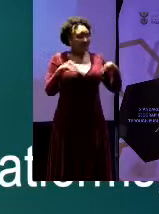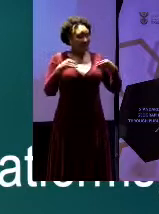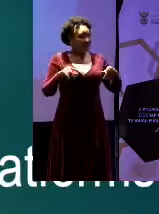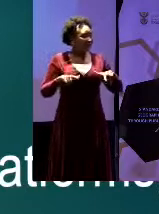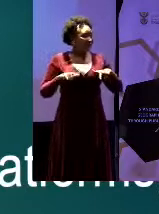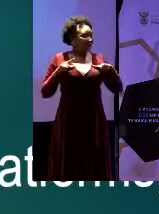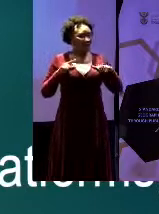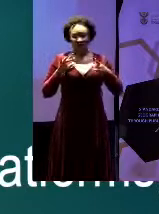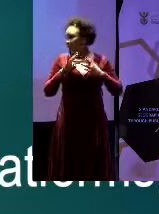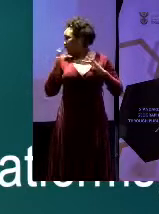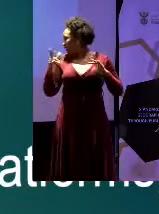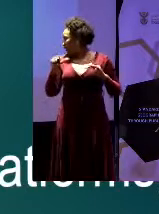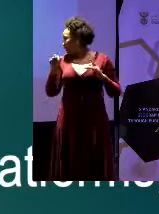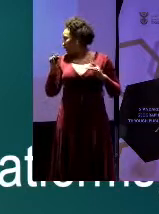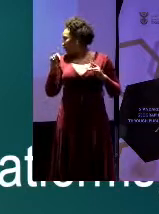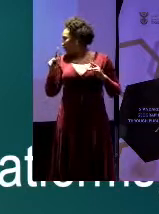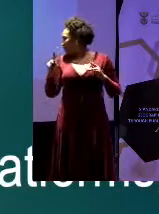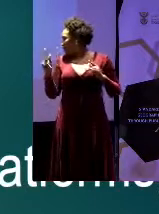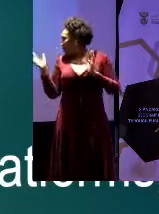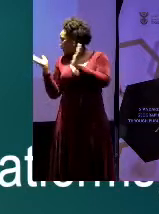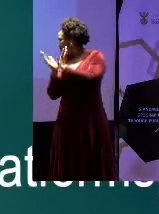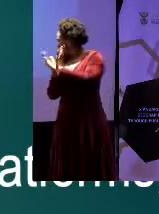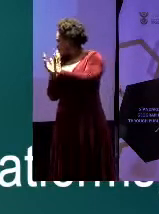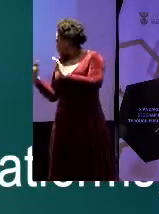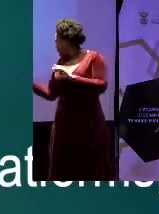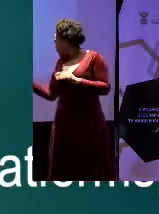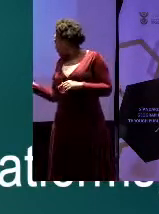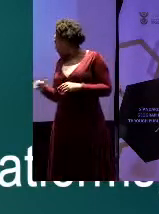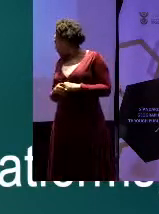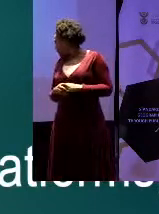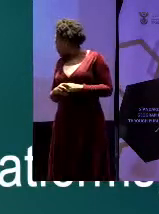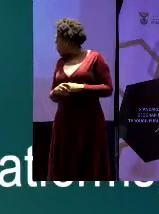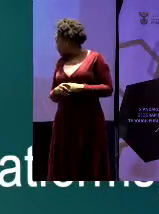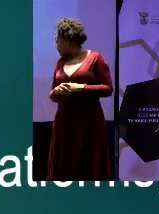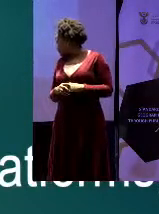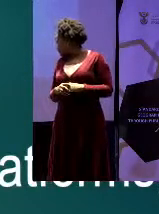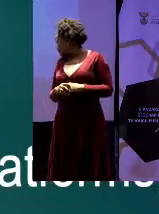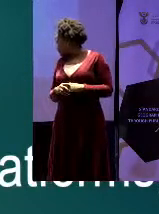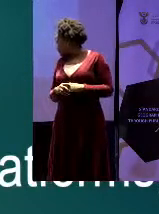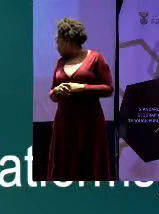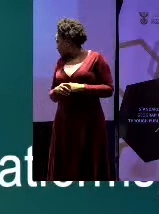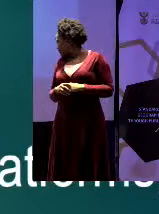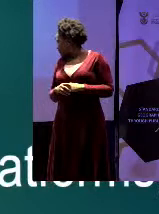link. Is there a meeting at the back? Is there a meeting here?